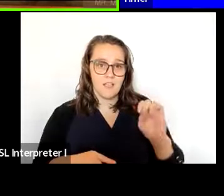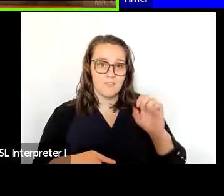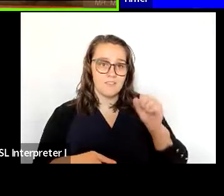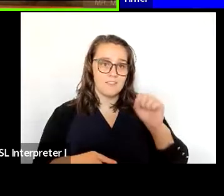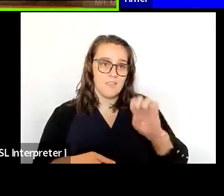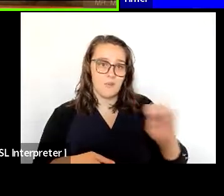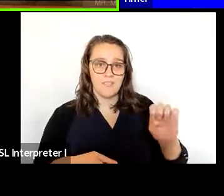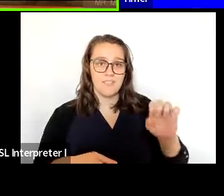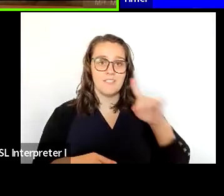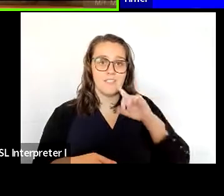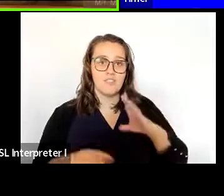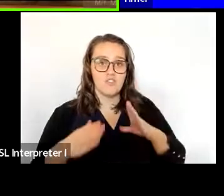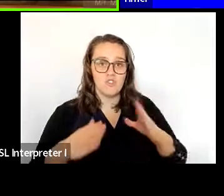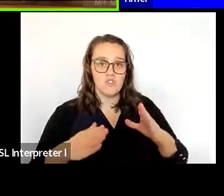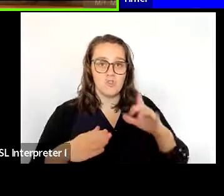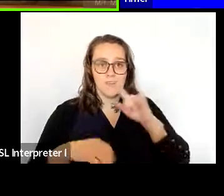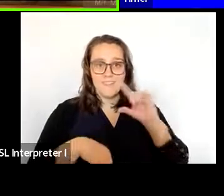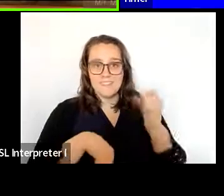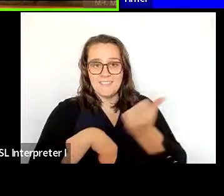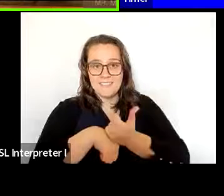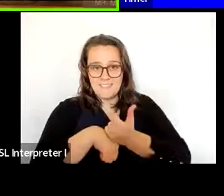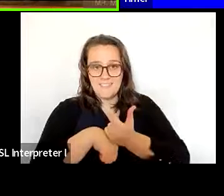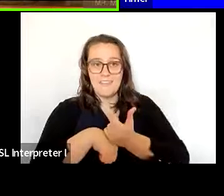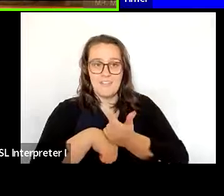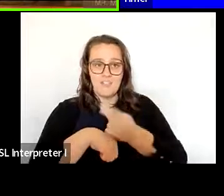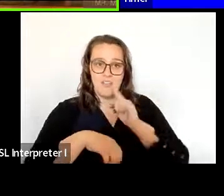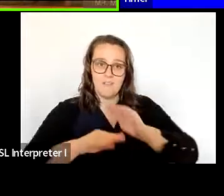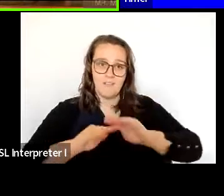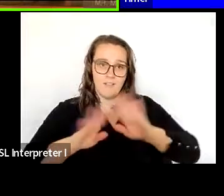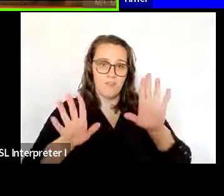street designation clarification amendment act of 2022.